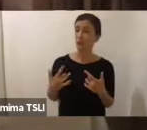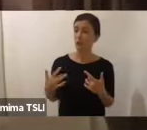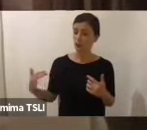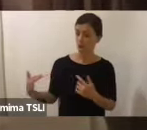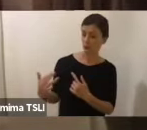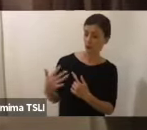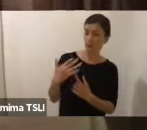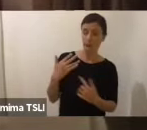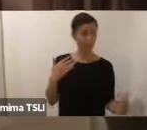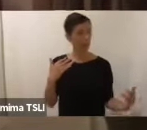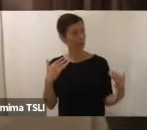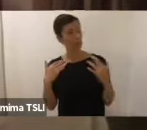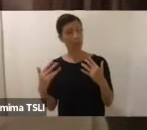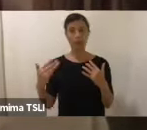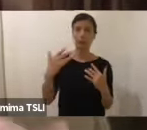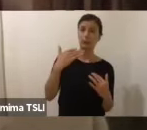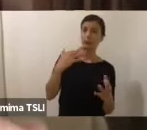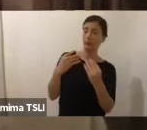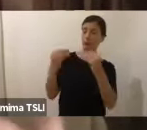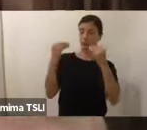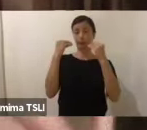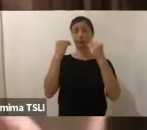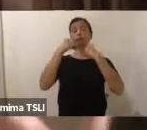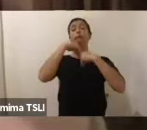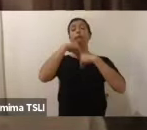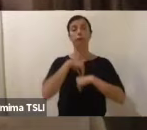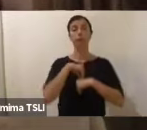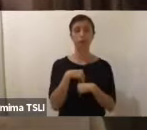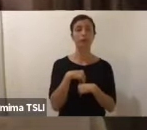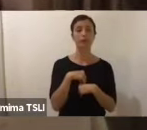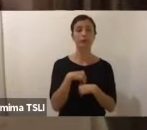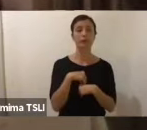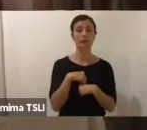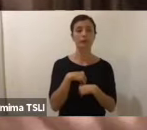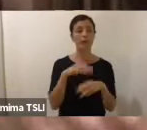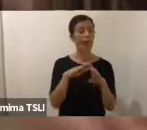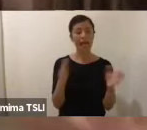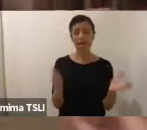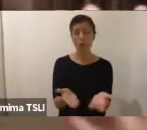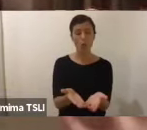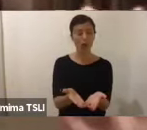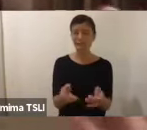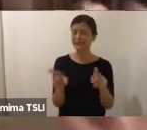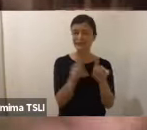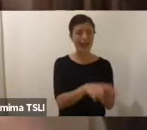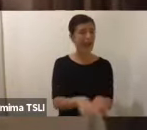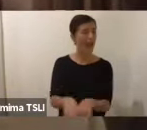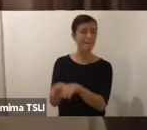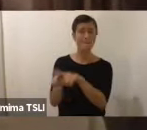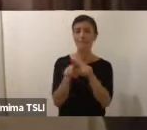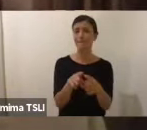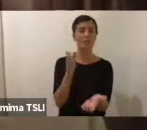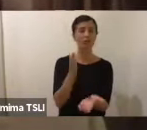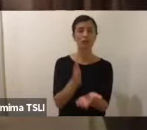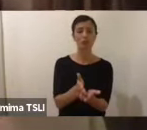everybody in the whole world and we all have to make an effort to uh rise above that is bante's whole discussion of